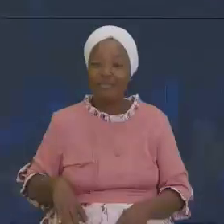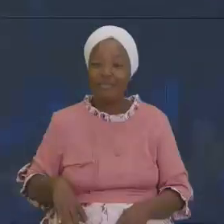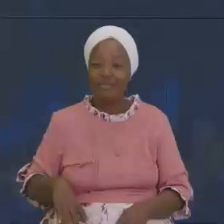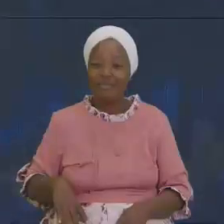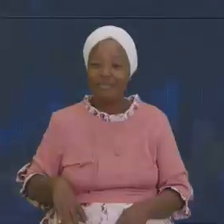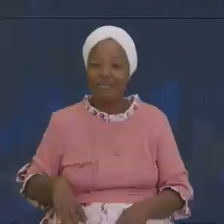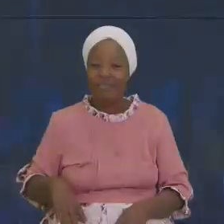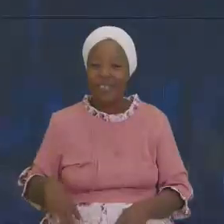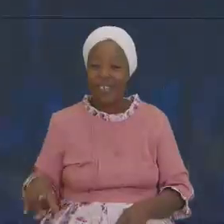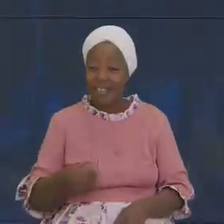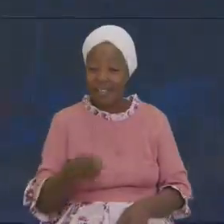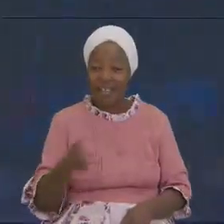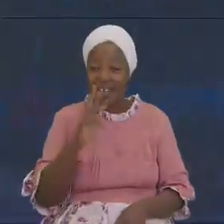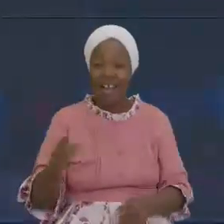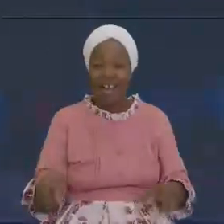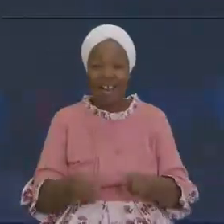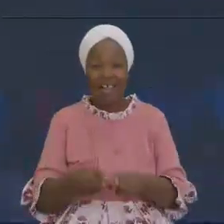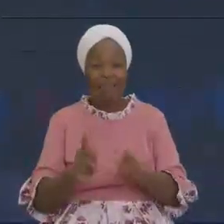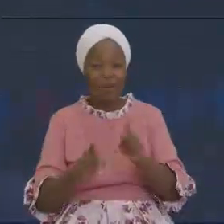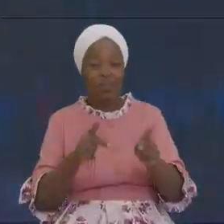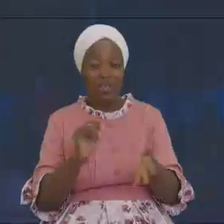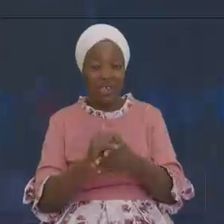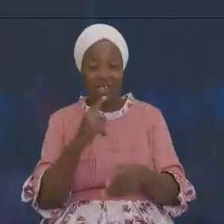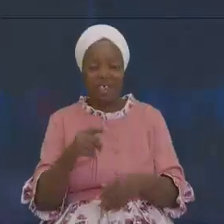They are like people who say, I am sick,